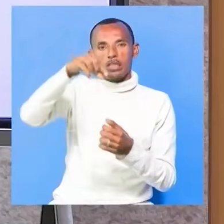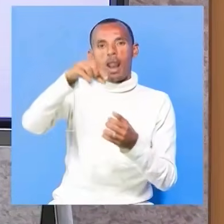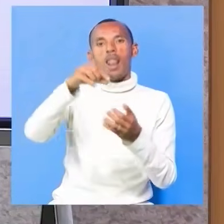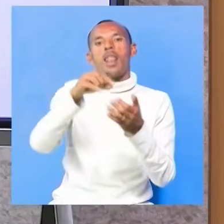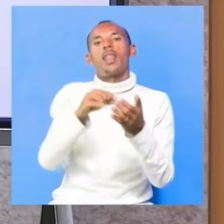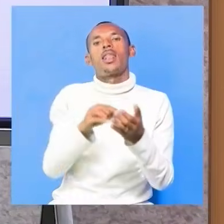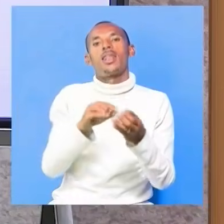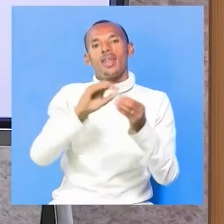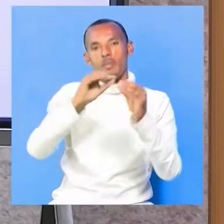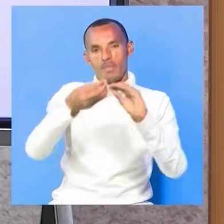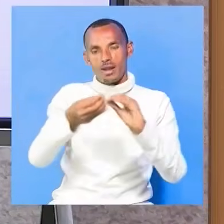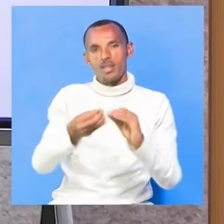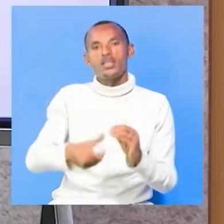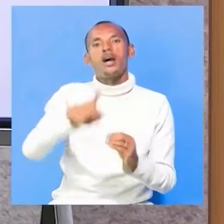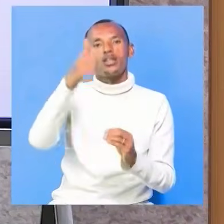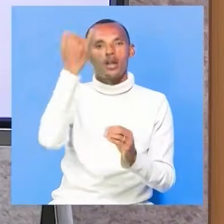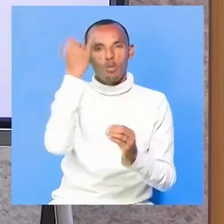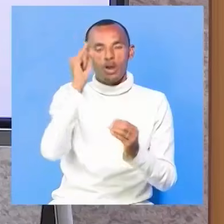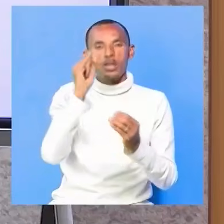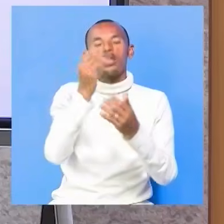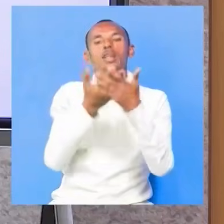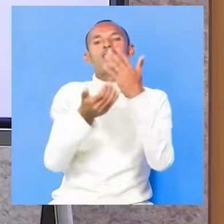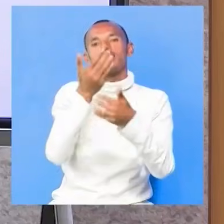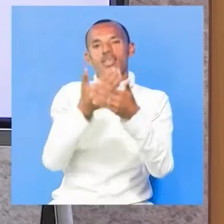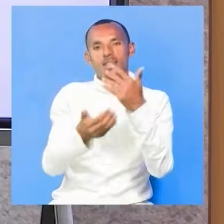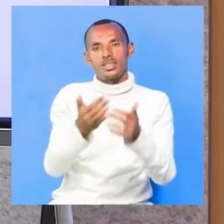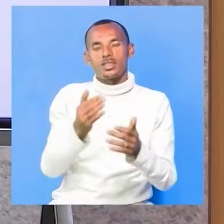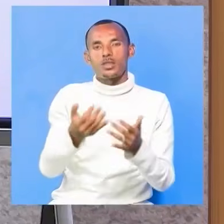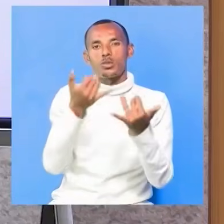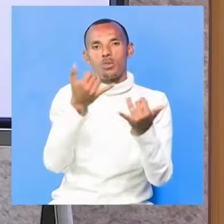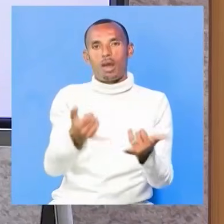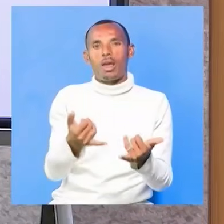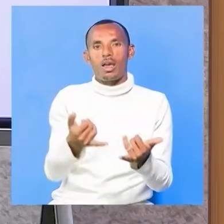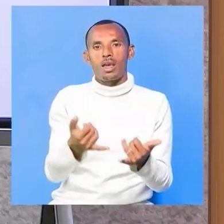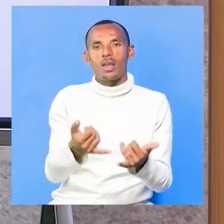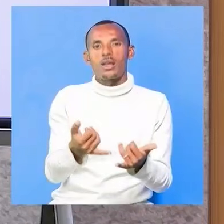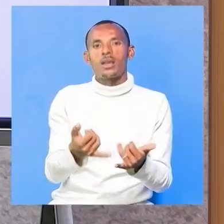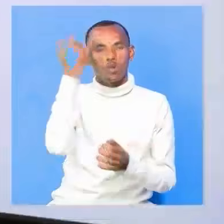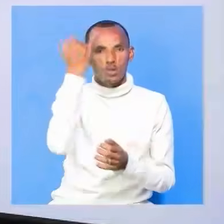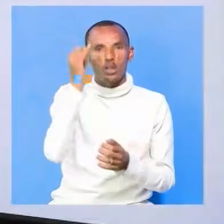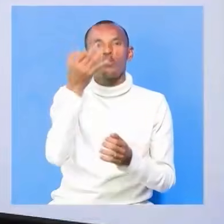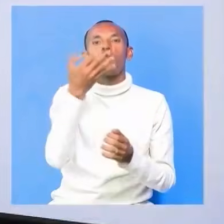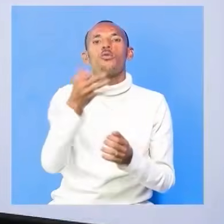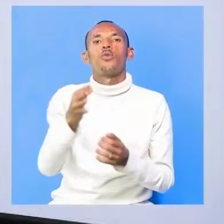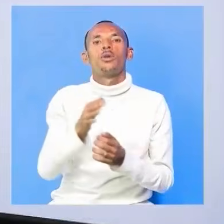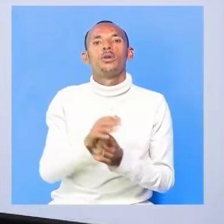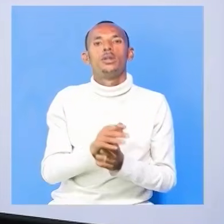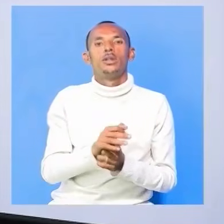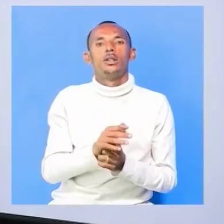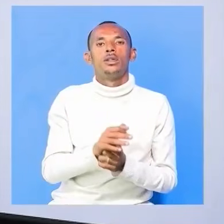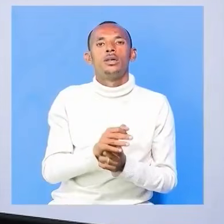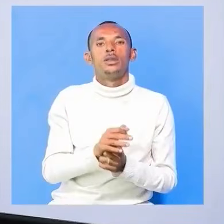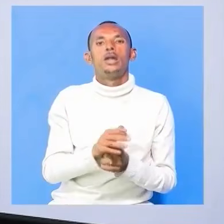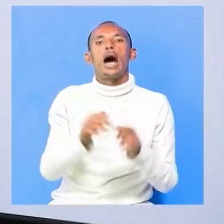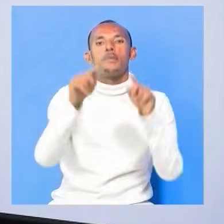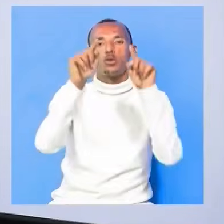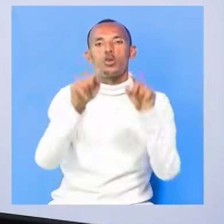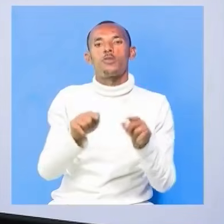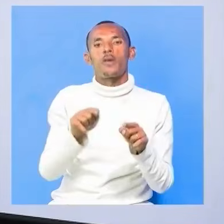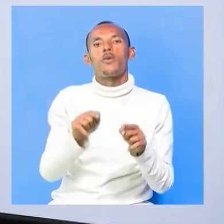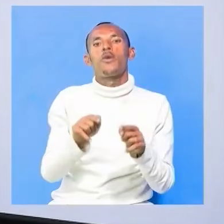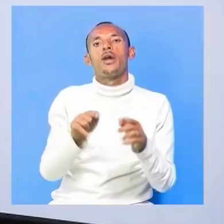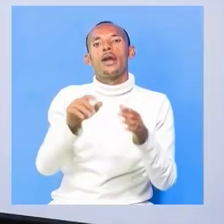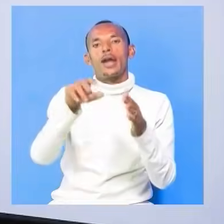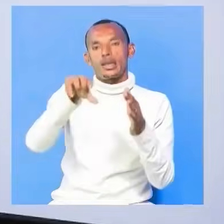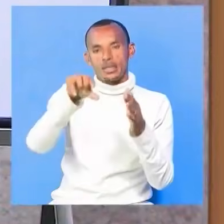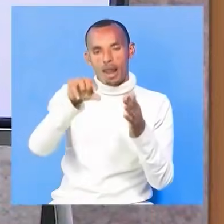rational number, right? The other point of discussion that we will have today is the concept of the absolute